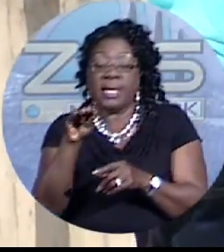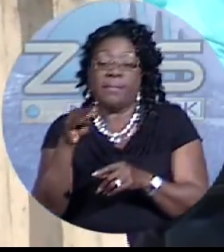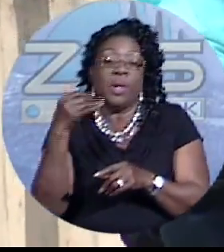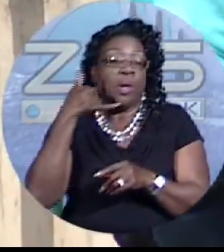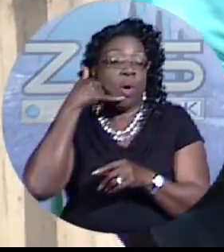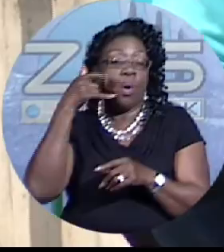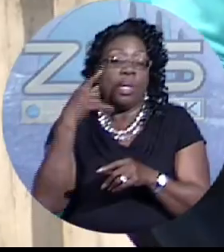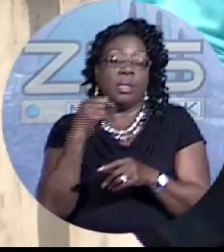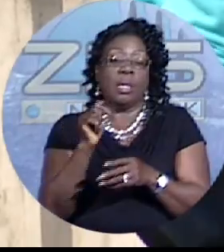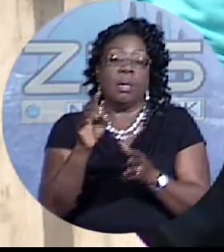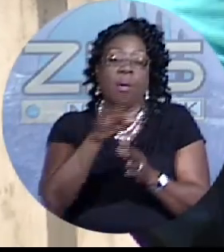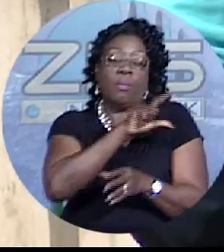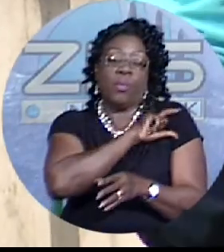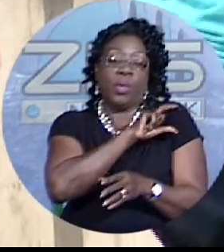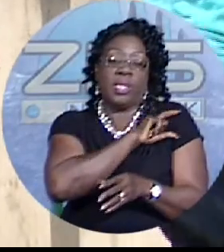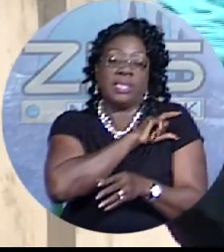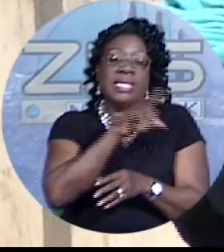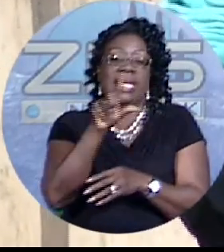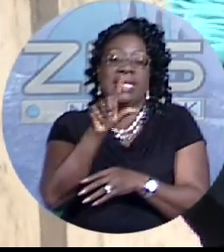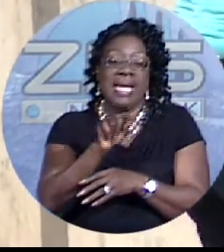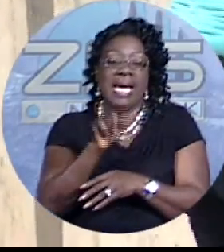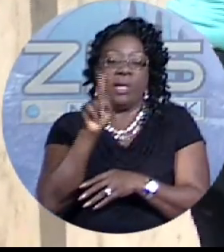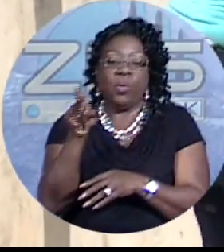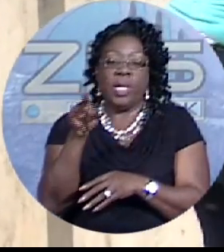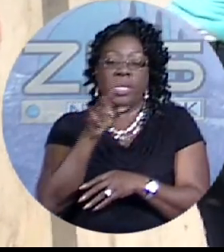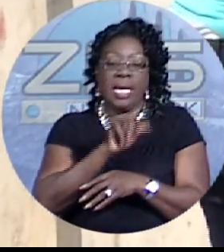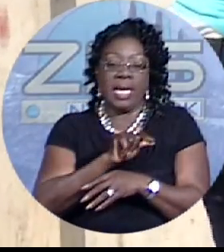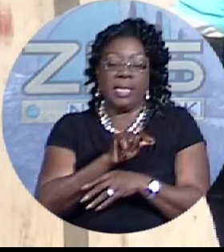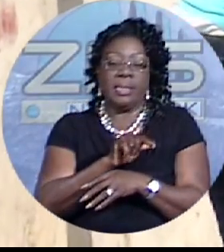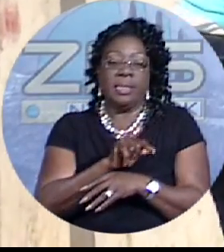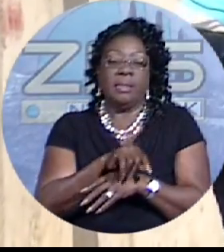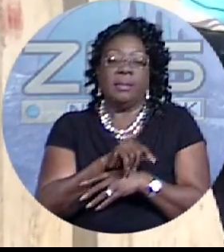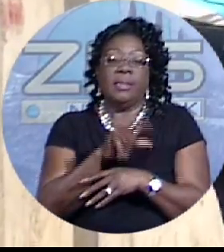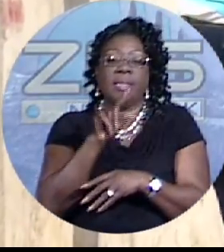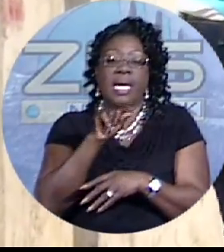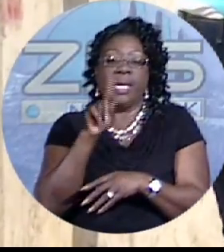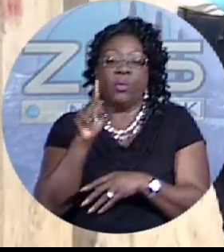they may have at 911, 919, or Crime Stoppers at 328 Tips.